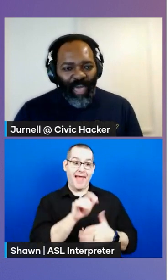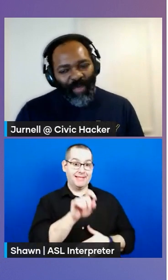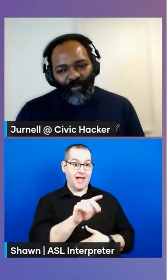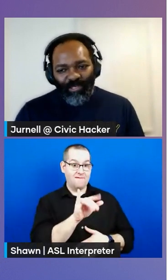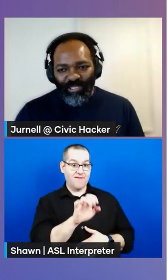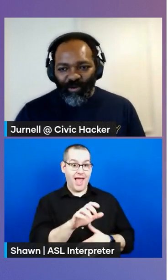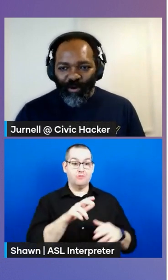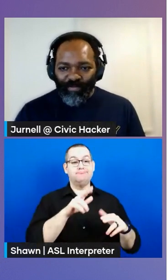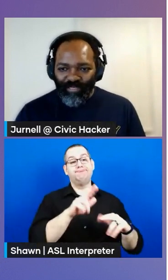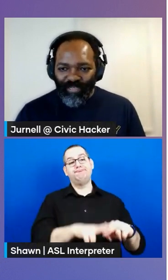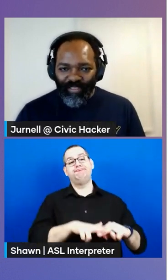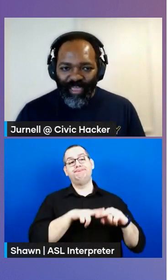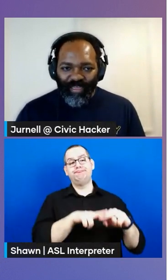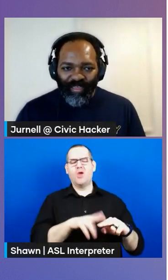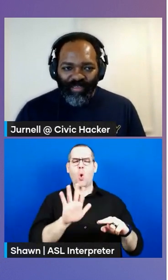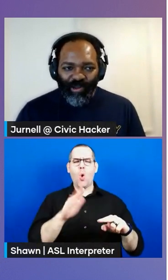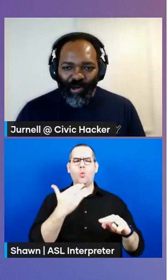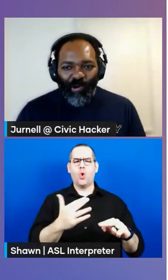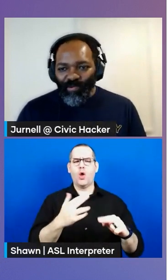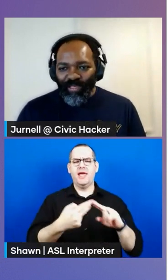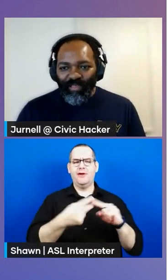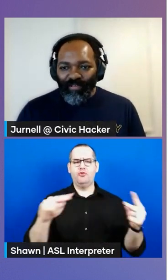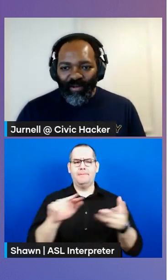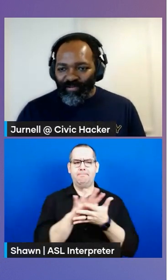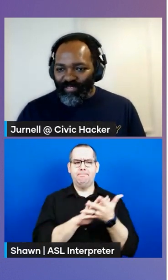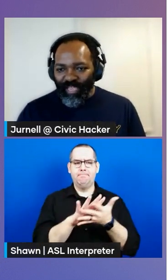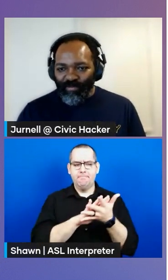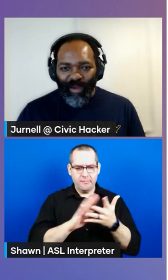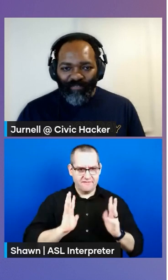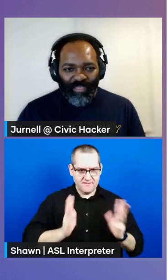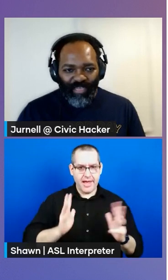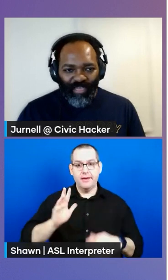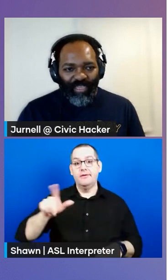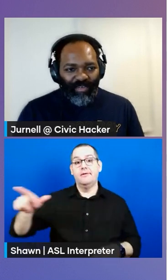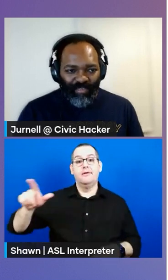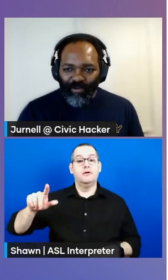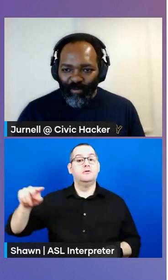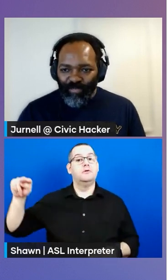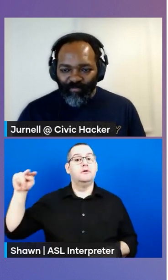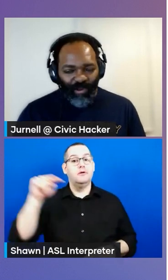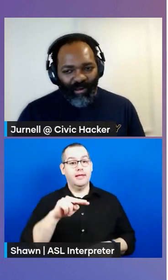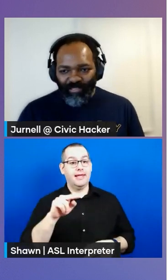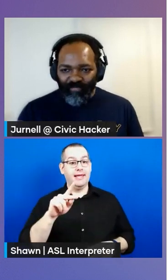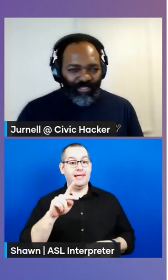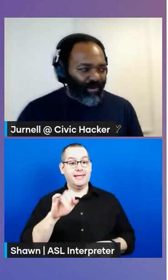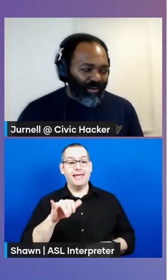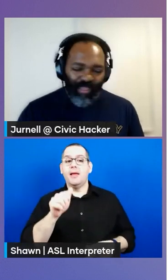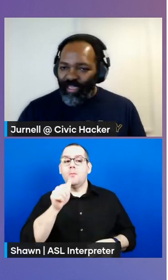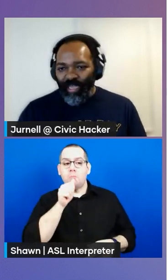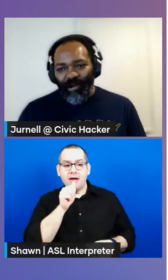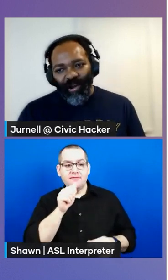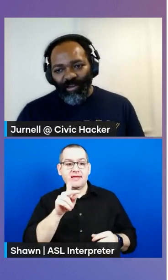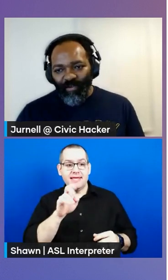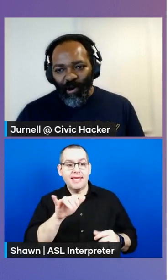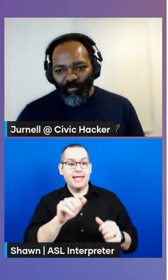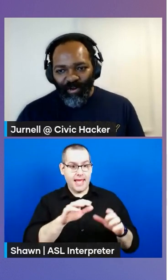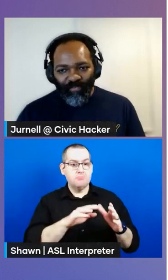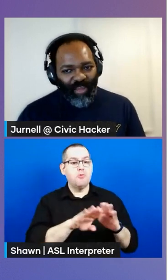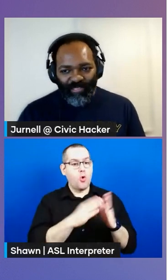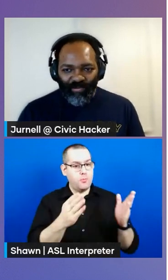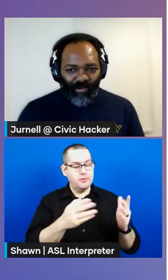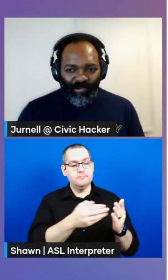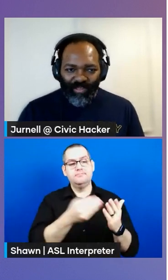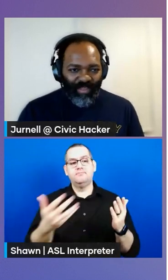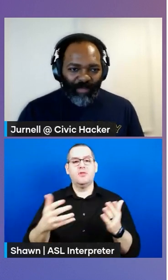everywhere. How about we just encrypt it so that only Uncle Sam's private key can decrypt it, regardless if it's on a